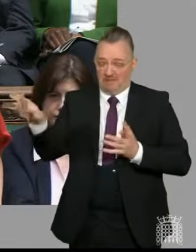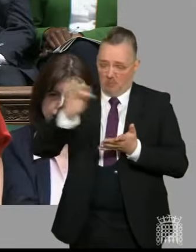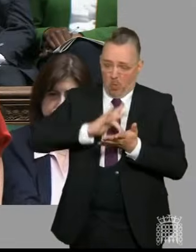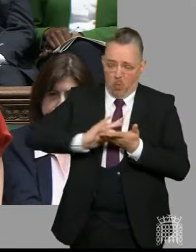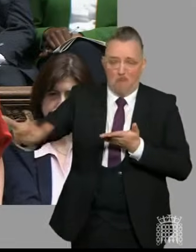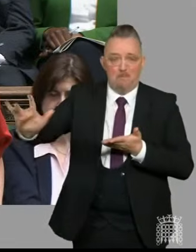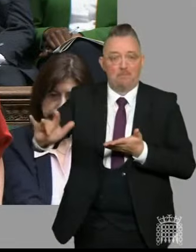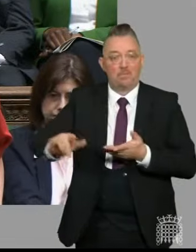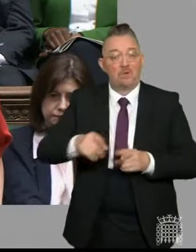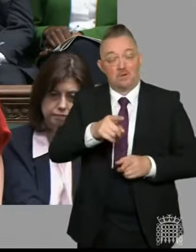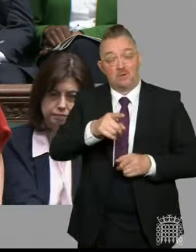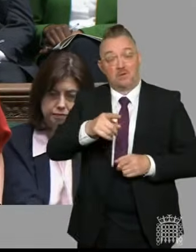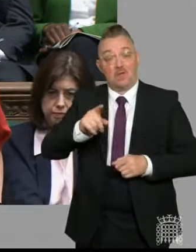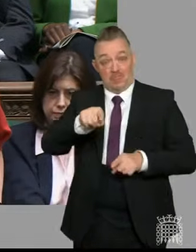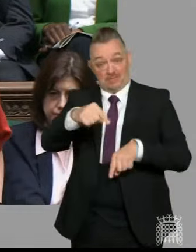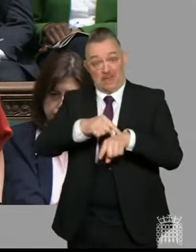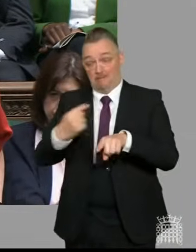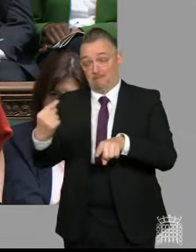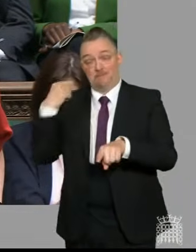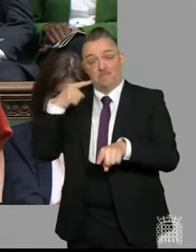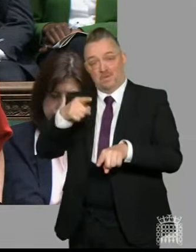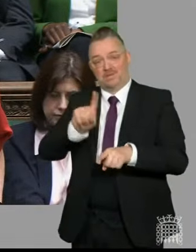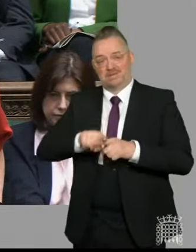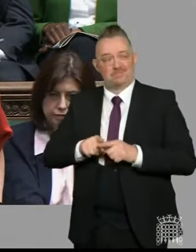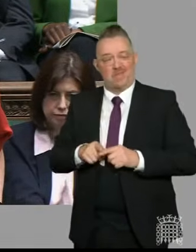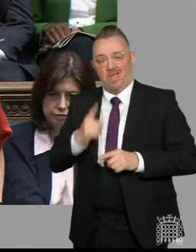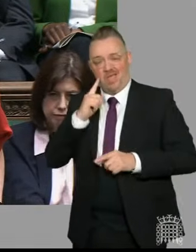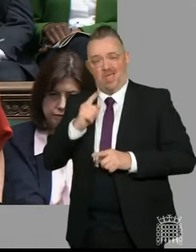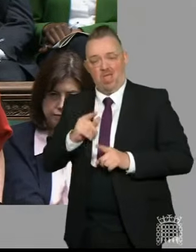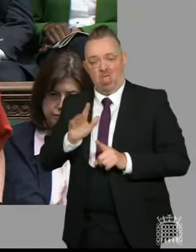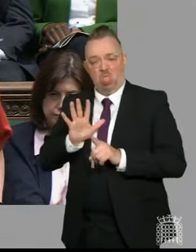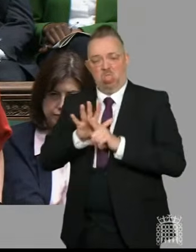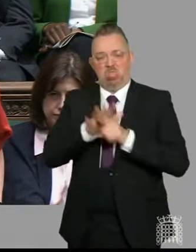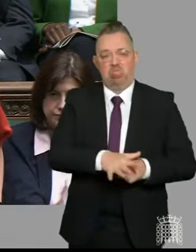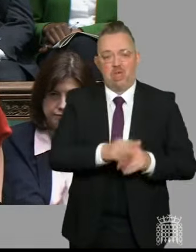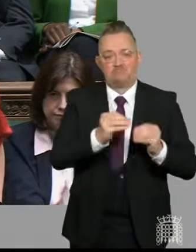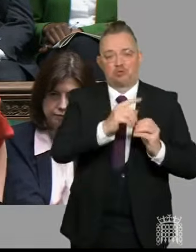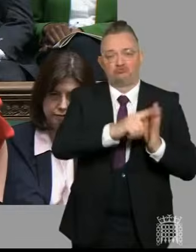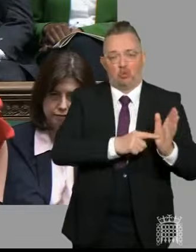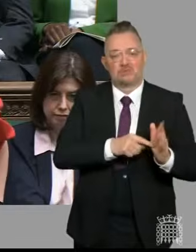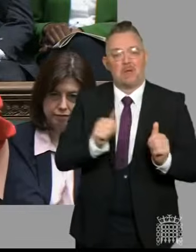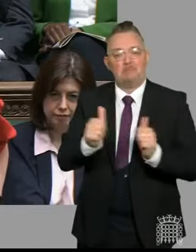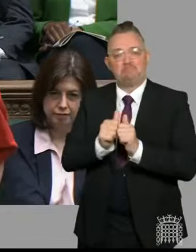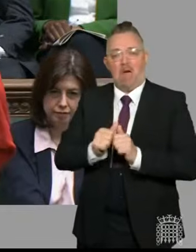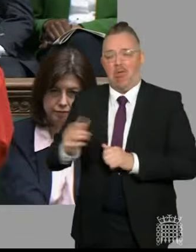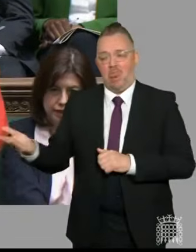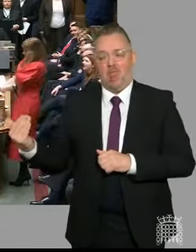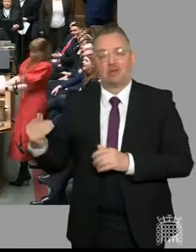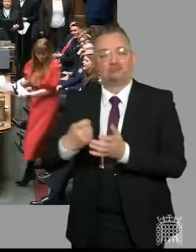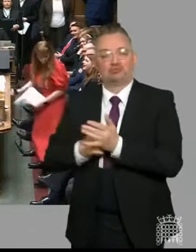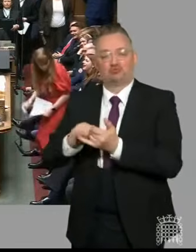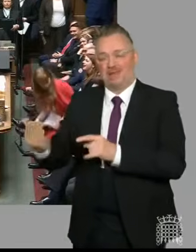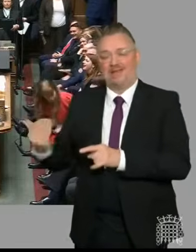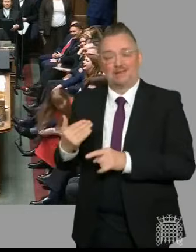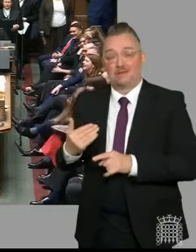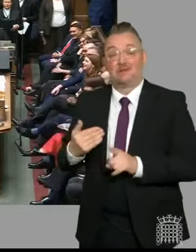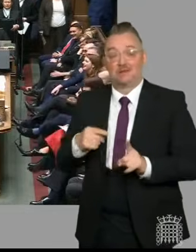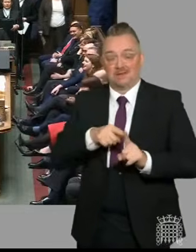get his mate into Number 10, he was ditching their biggest election winner for a pint-sized loser?